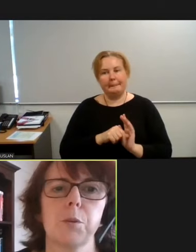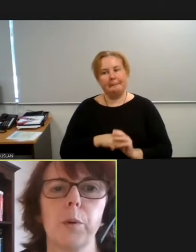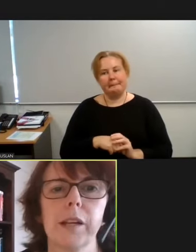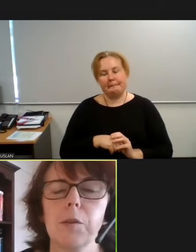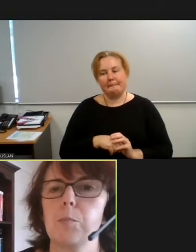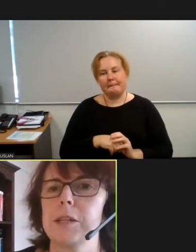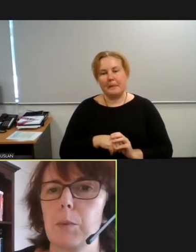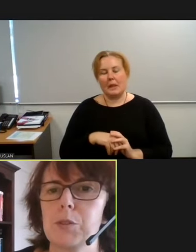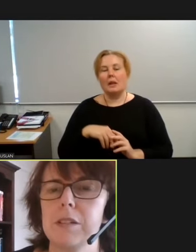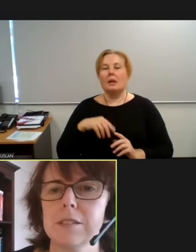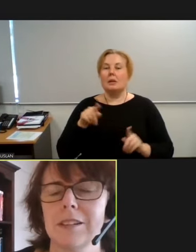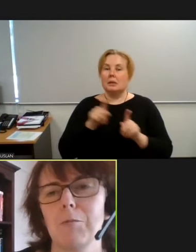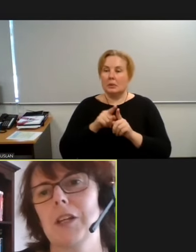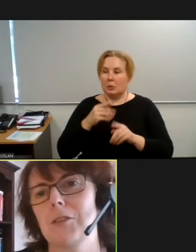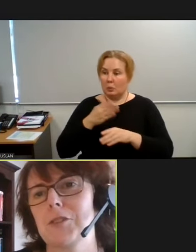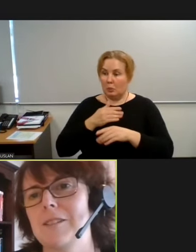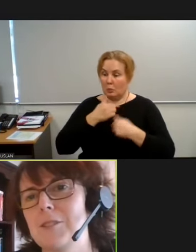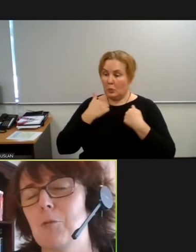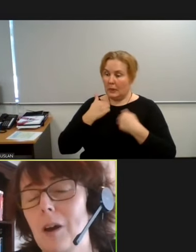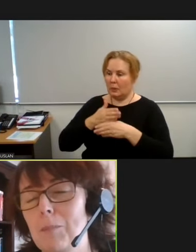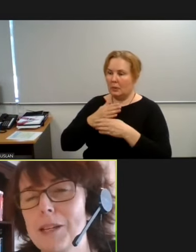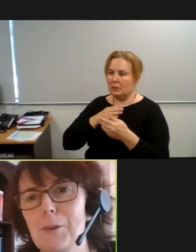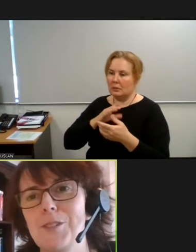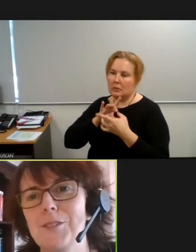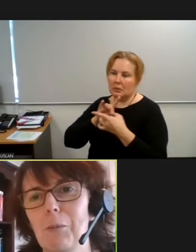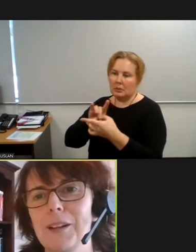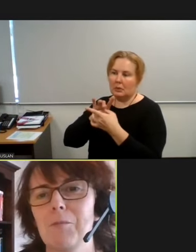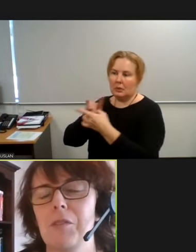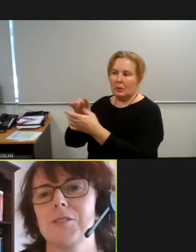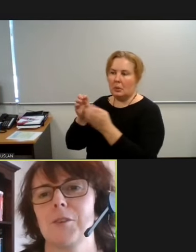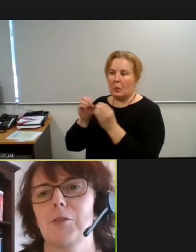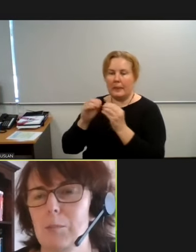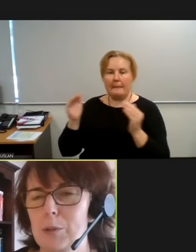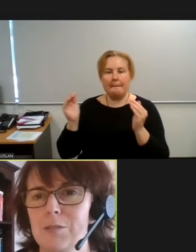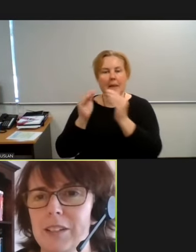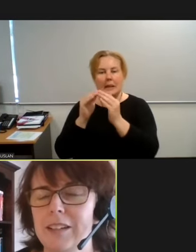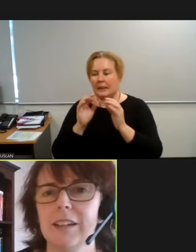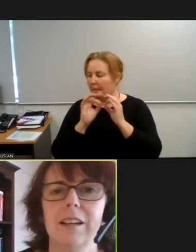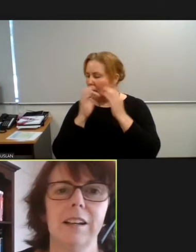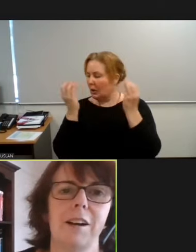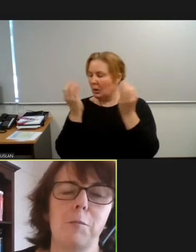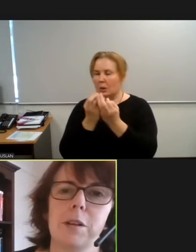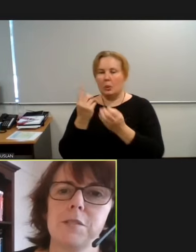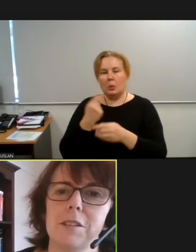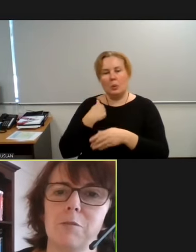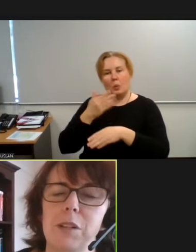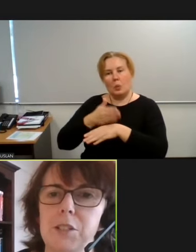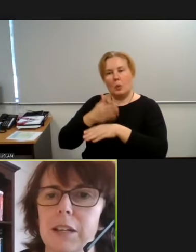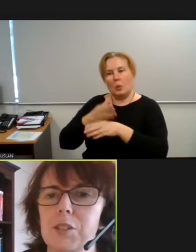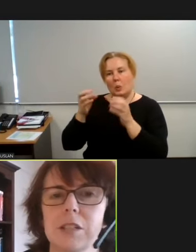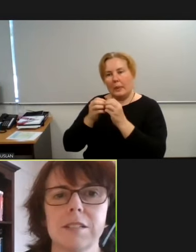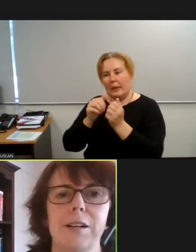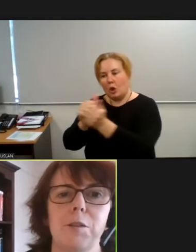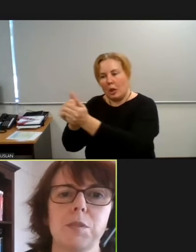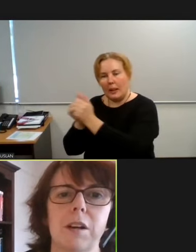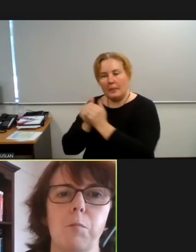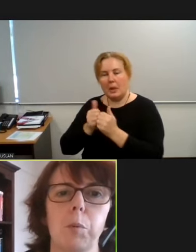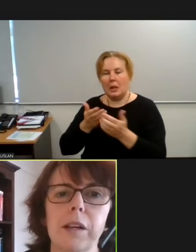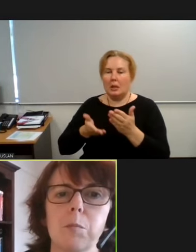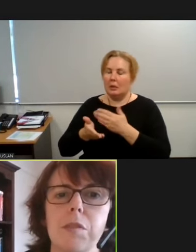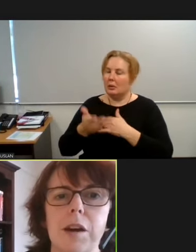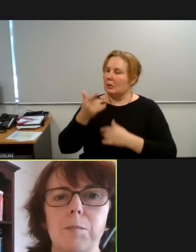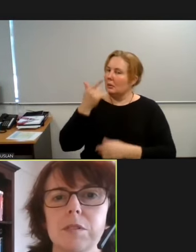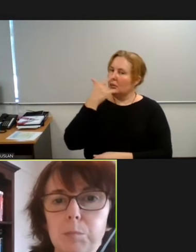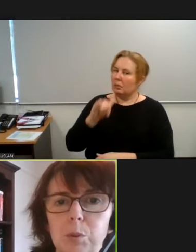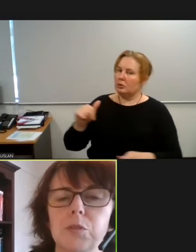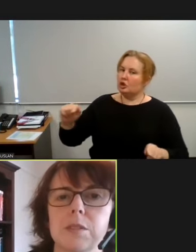We're also working with peak bodies, and I want to give a shout out to all our peak bodies who are working with us so collaboratively under really challenging times. We're